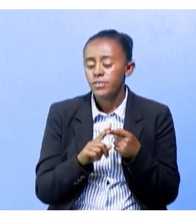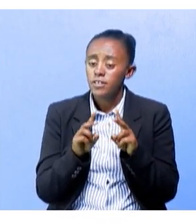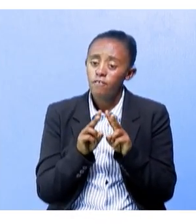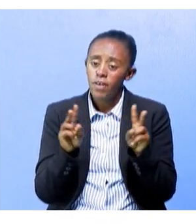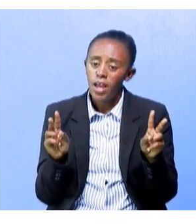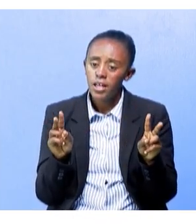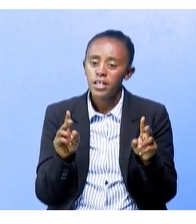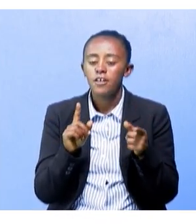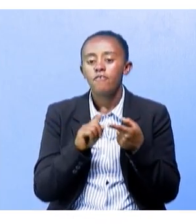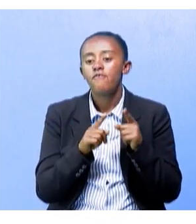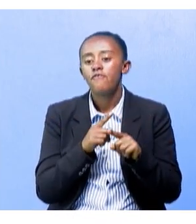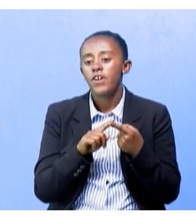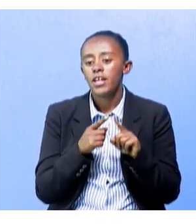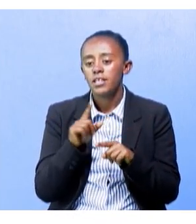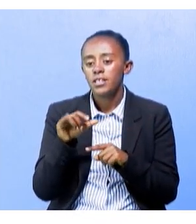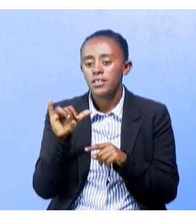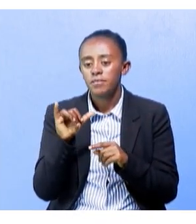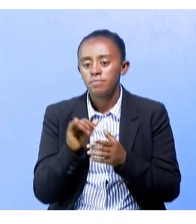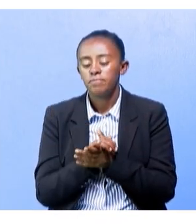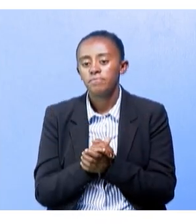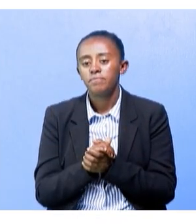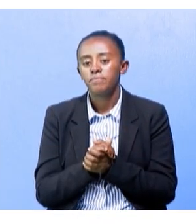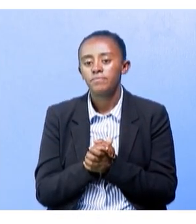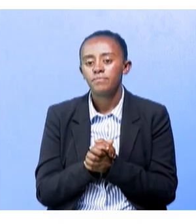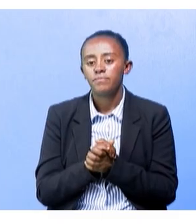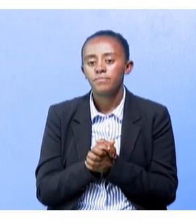Very friendly.